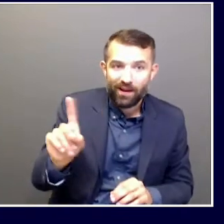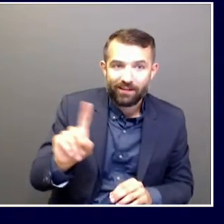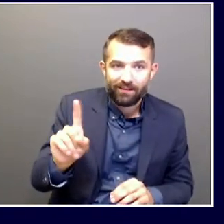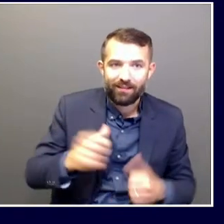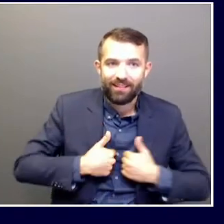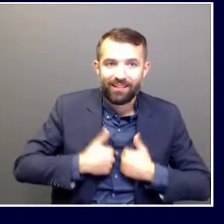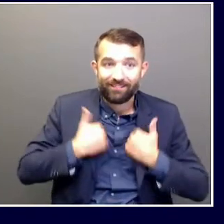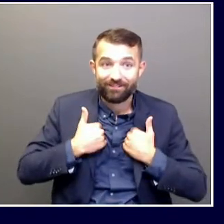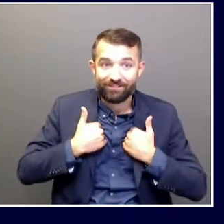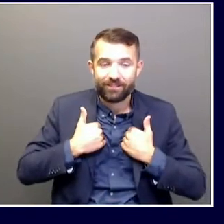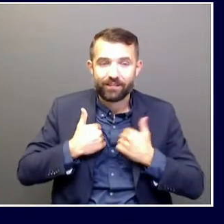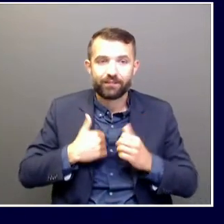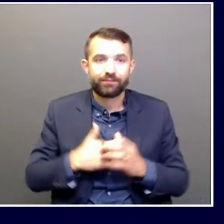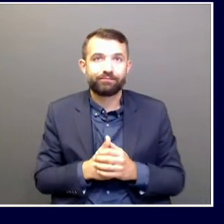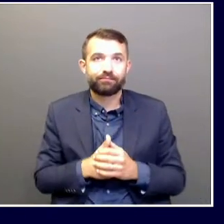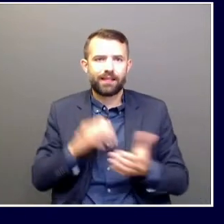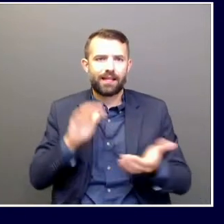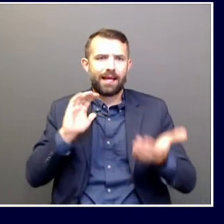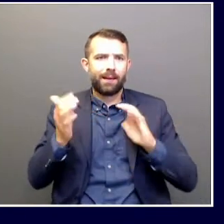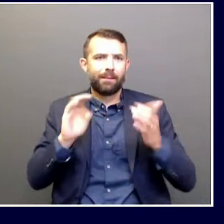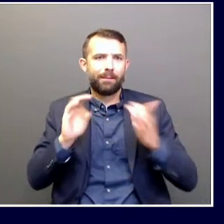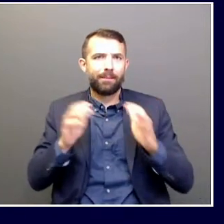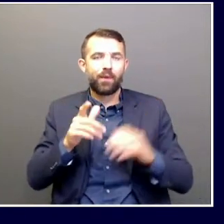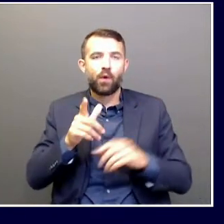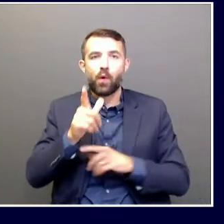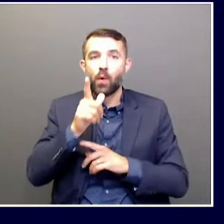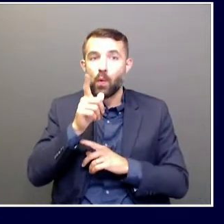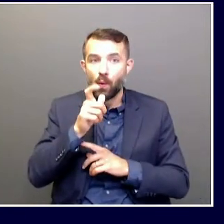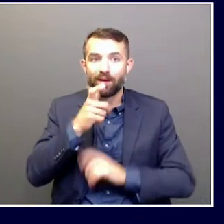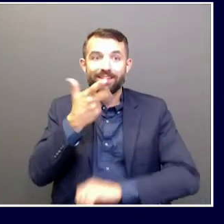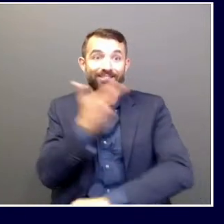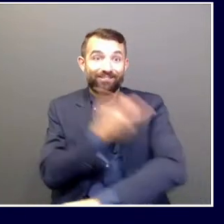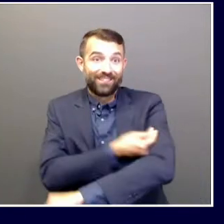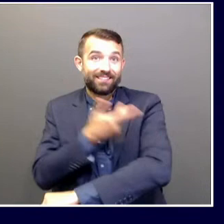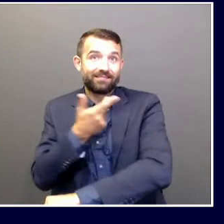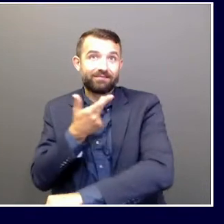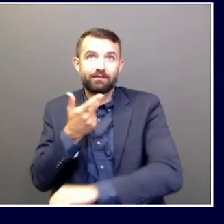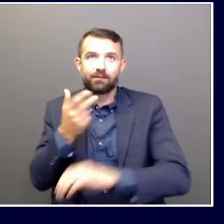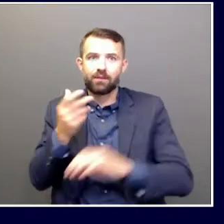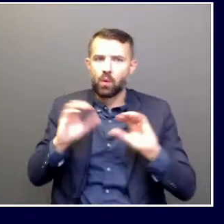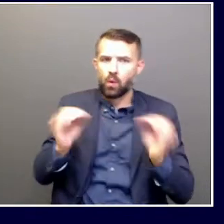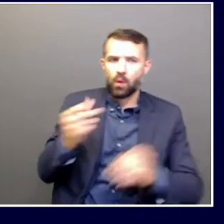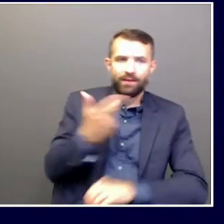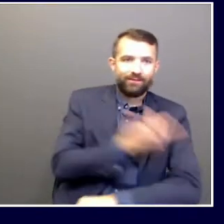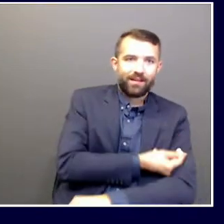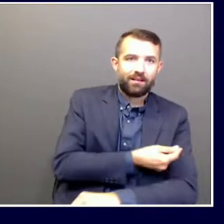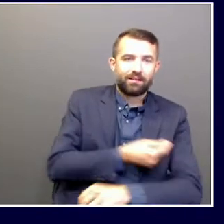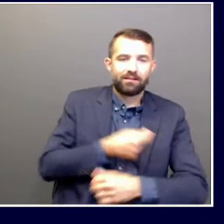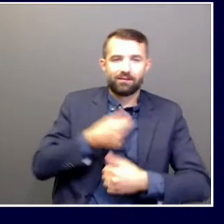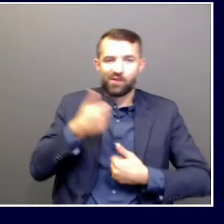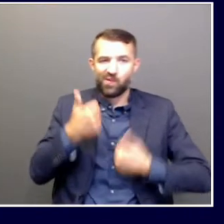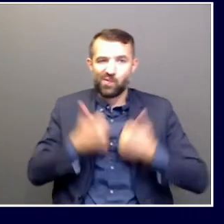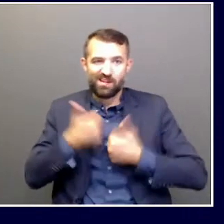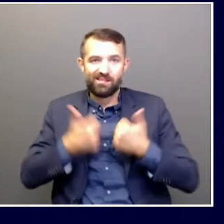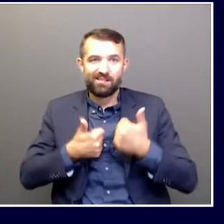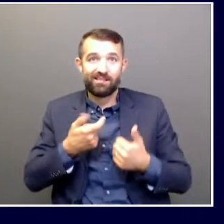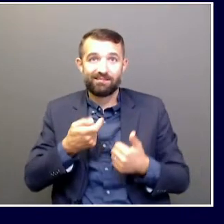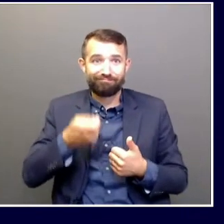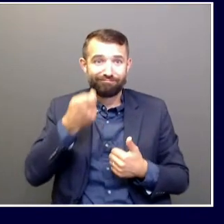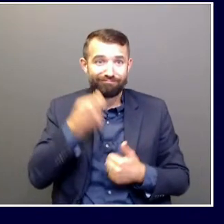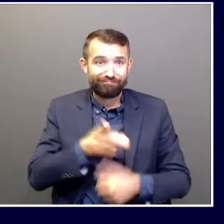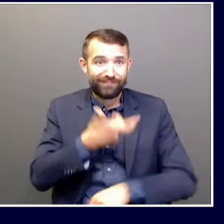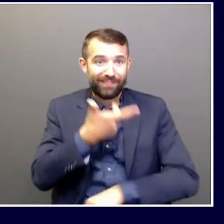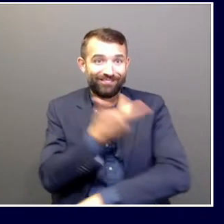are and are not vaccinated. Generally speaking, one of the things that's driving cases in Maine are clusters of folks who are not